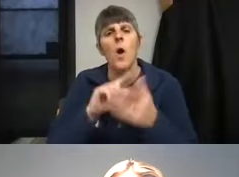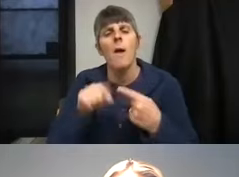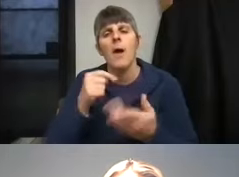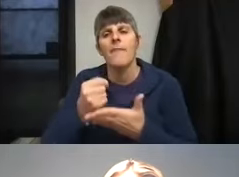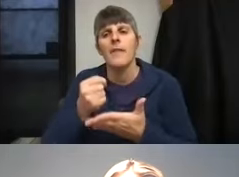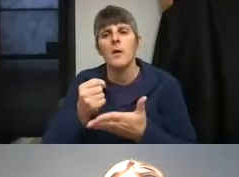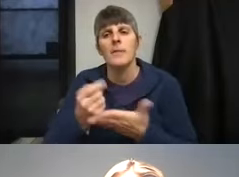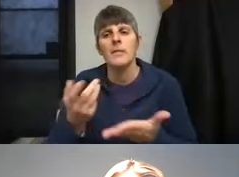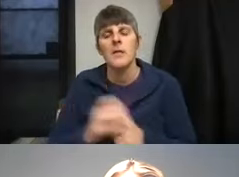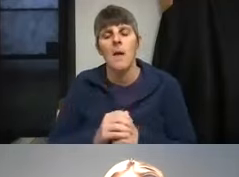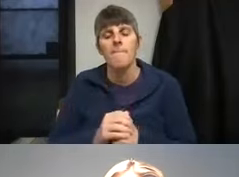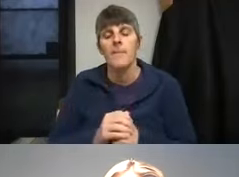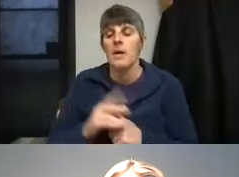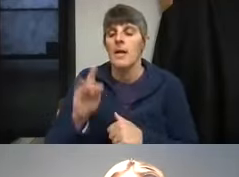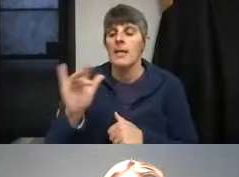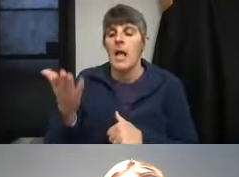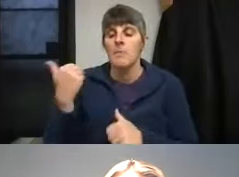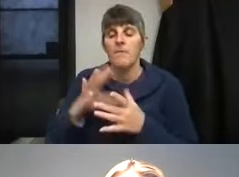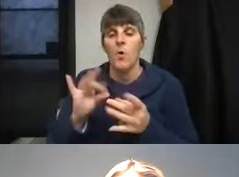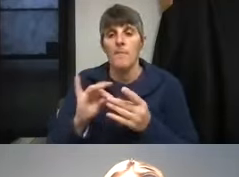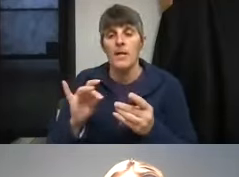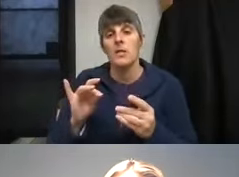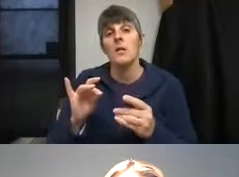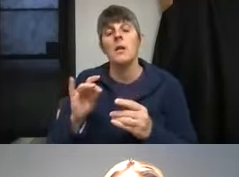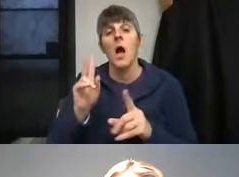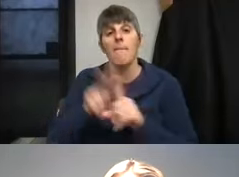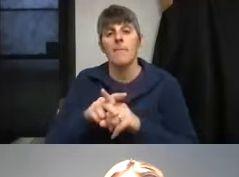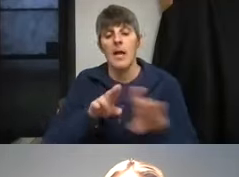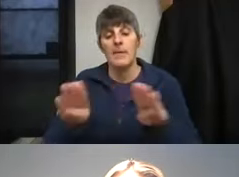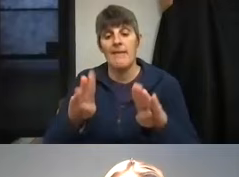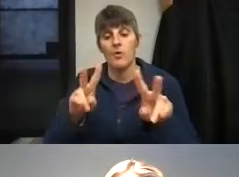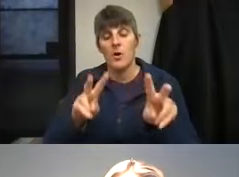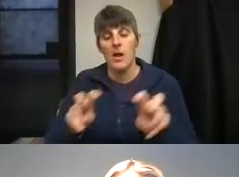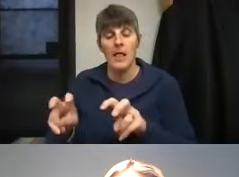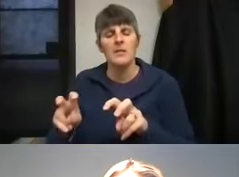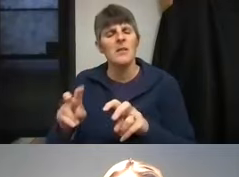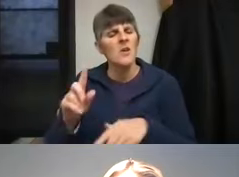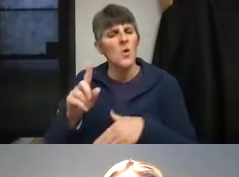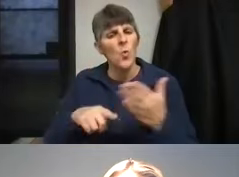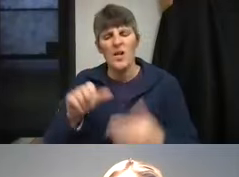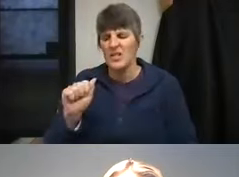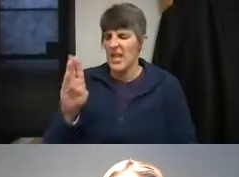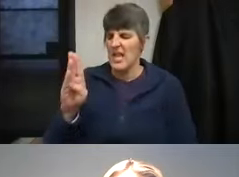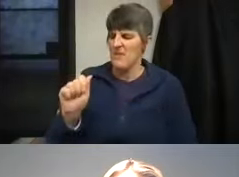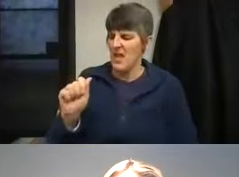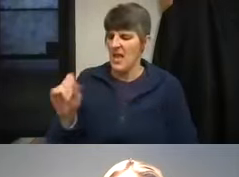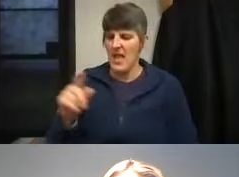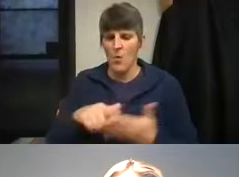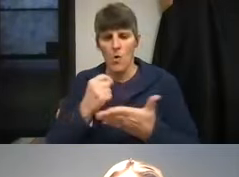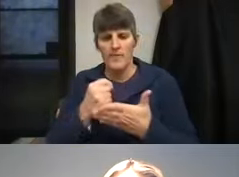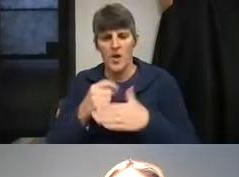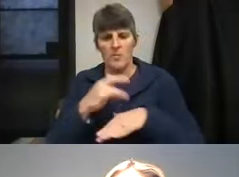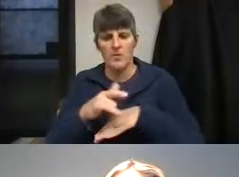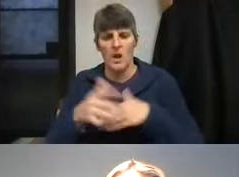therapies? Kelly had mentioned earlier applied behavior analysis, and what is ABA and what therapies are